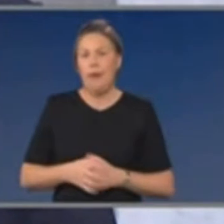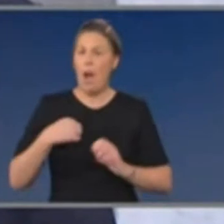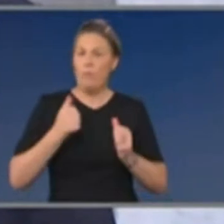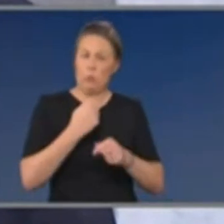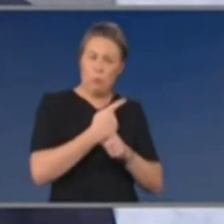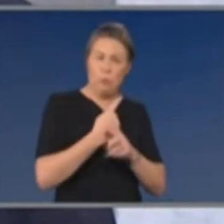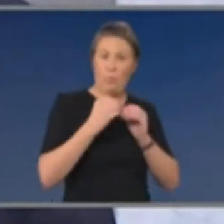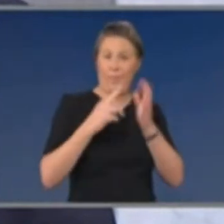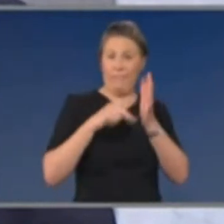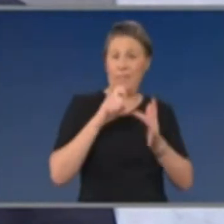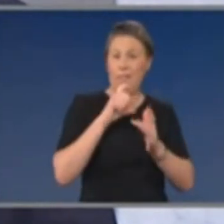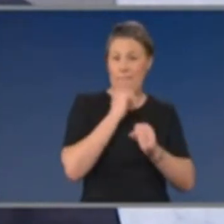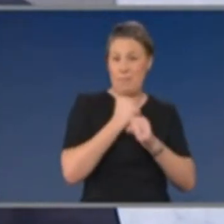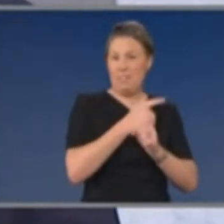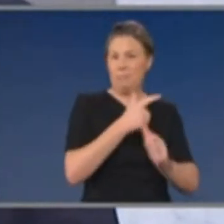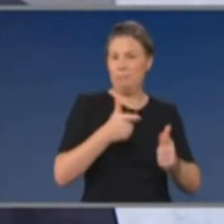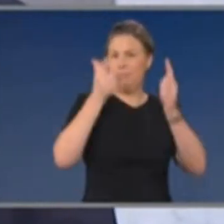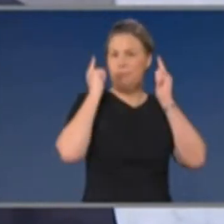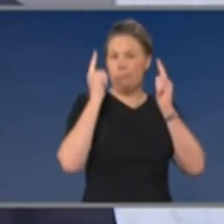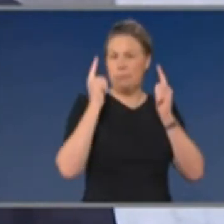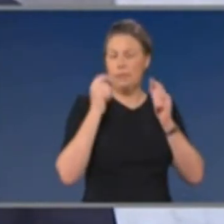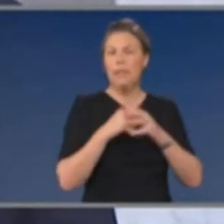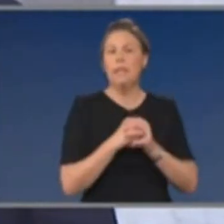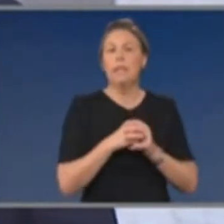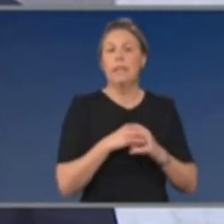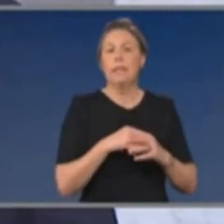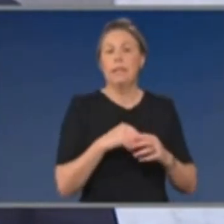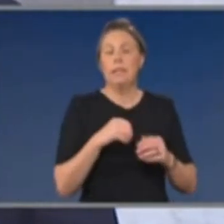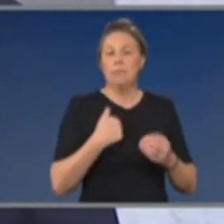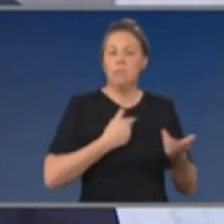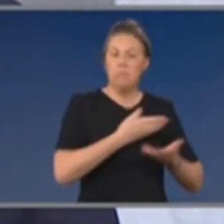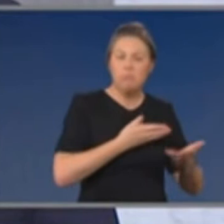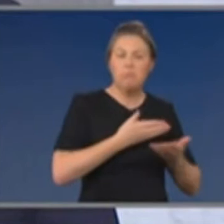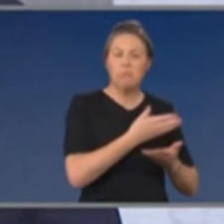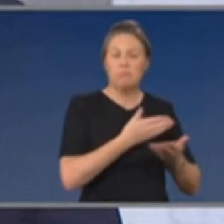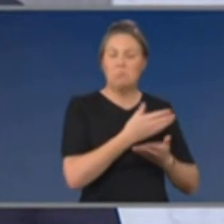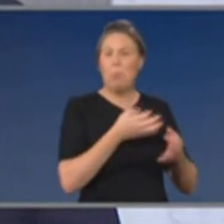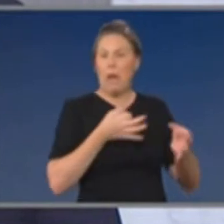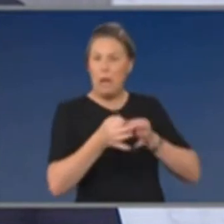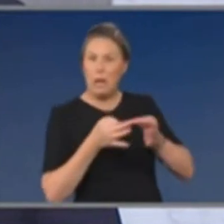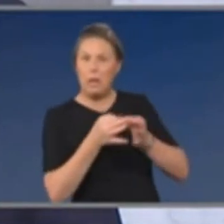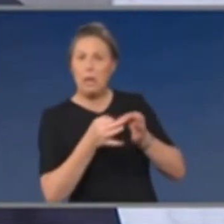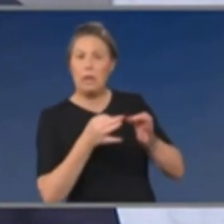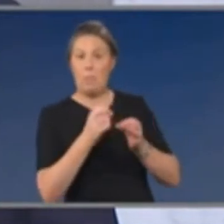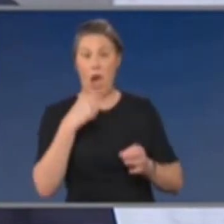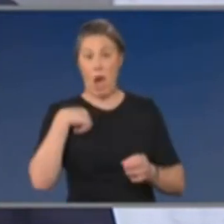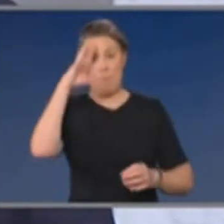about this. In fact, it was Premier Andrews very early on in the piece in the National Cabinet, together with myself, who was really pushing this as an item